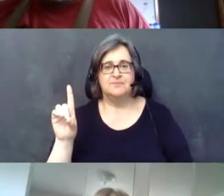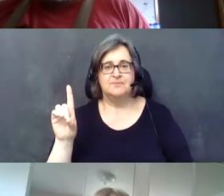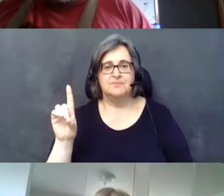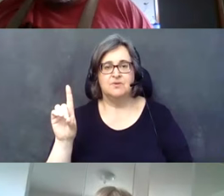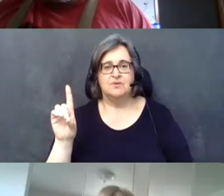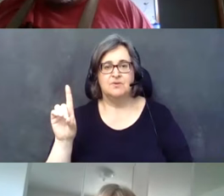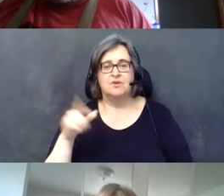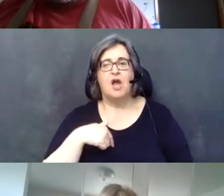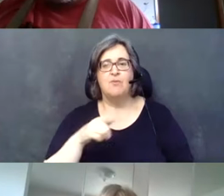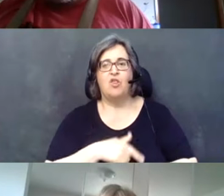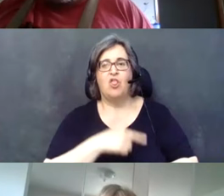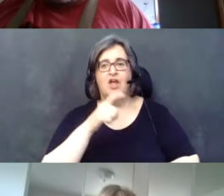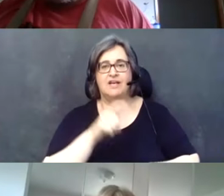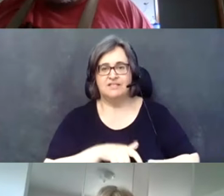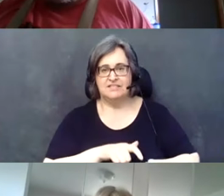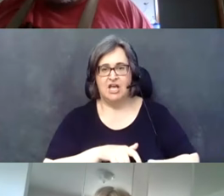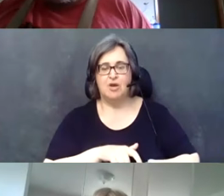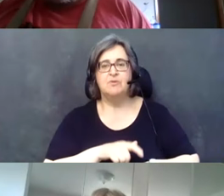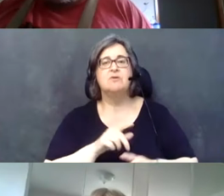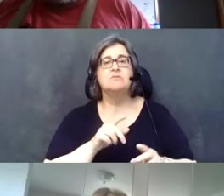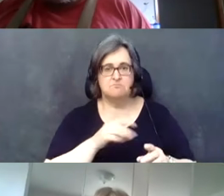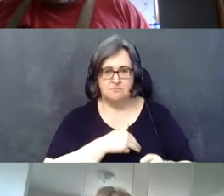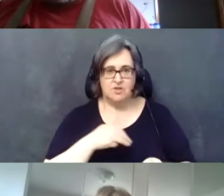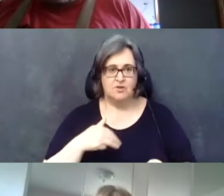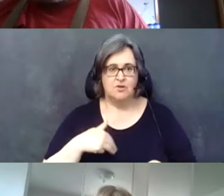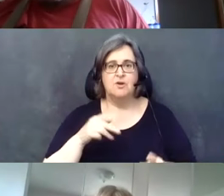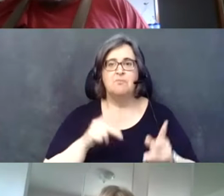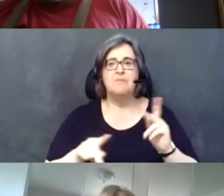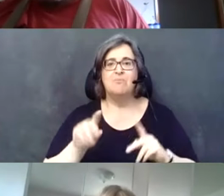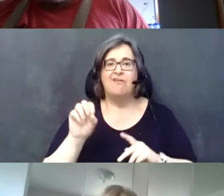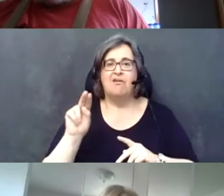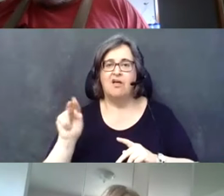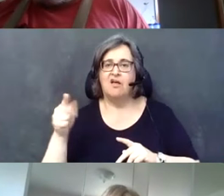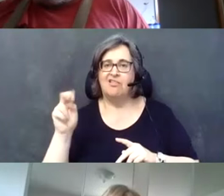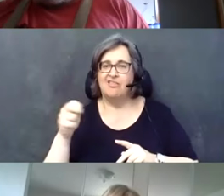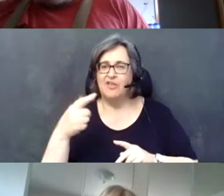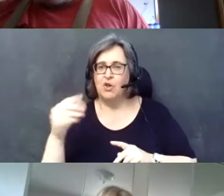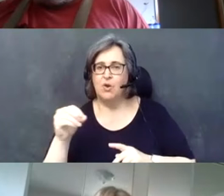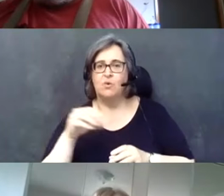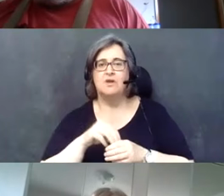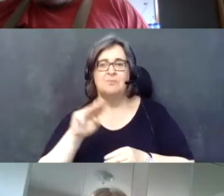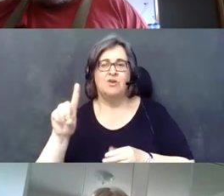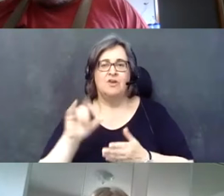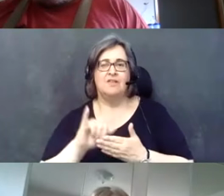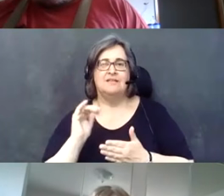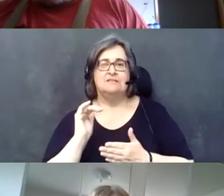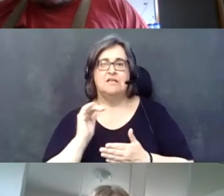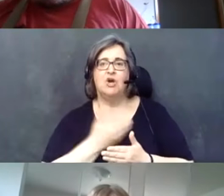longtime member of People in the Go of Maryland, which is our statewide self-advocacy group.